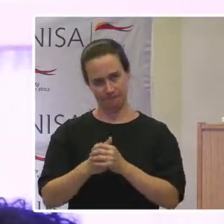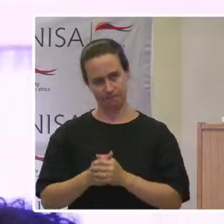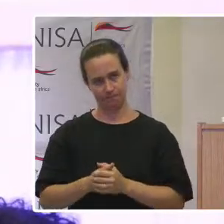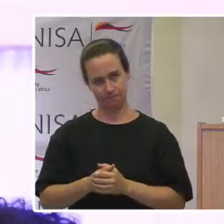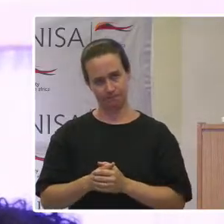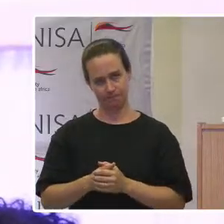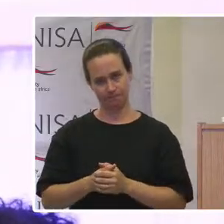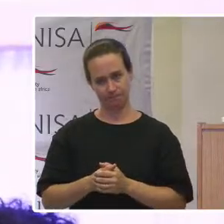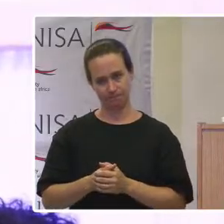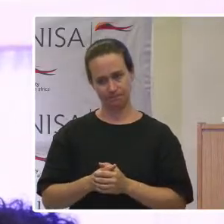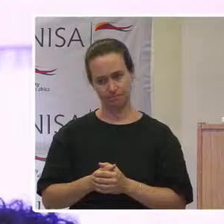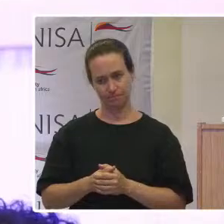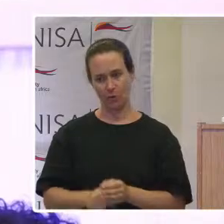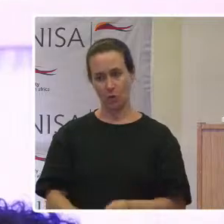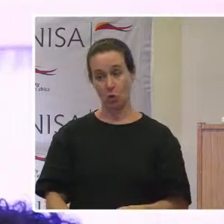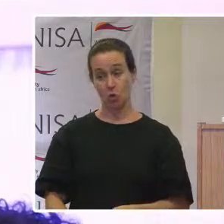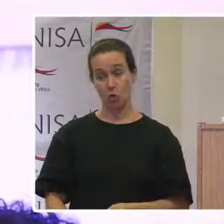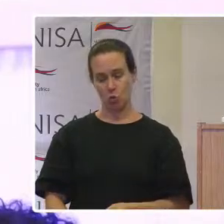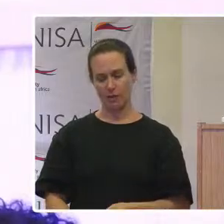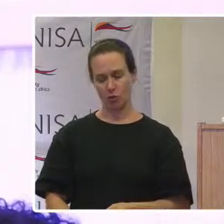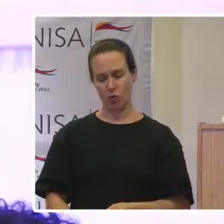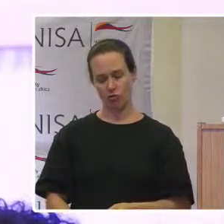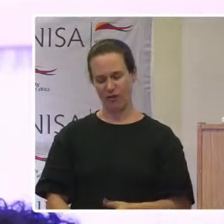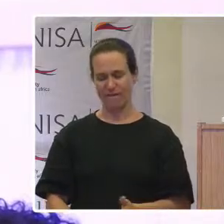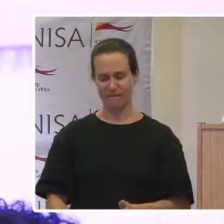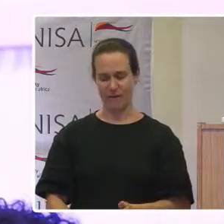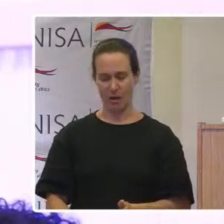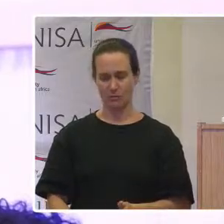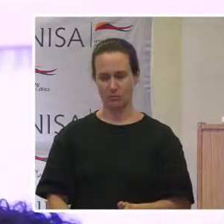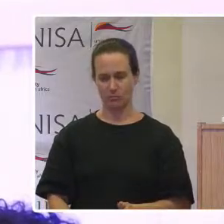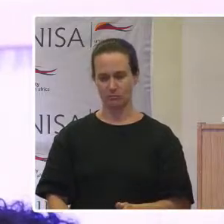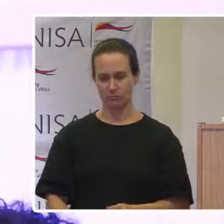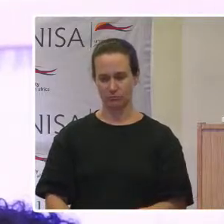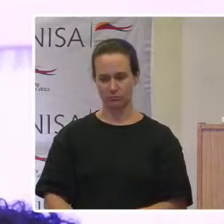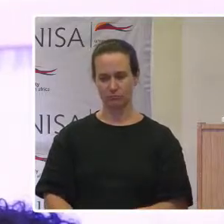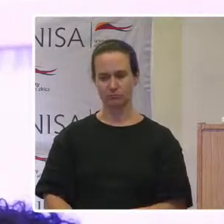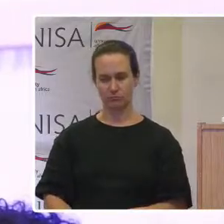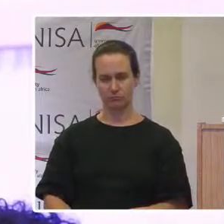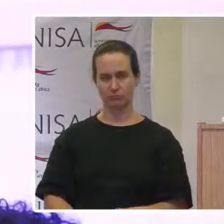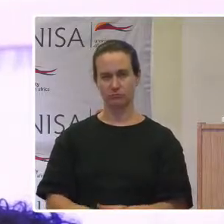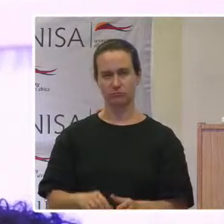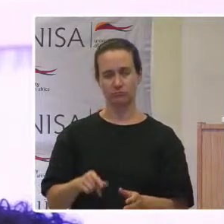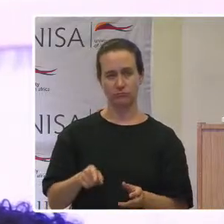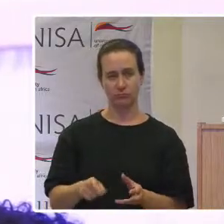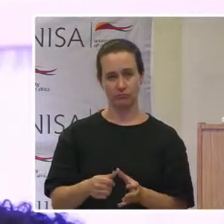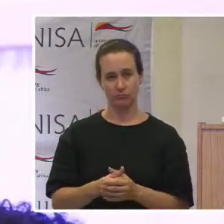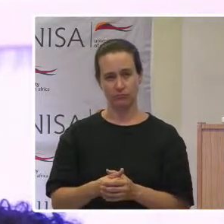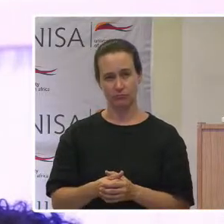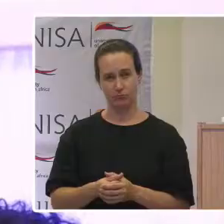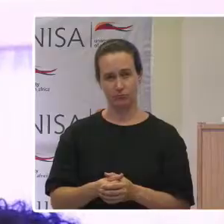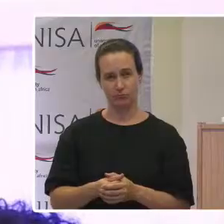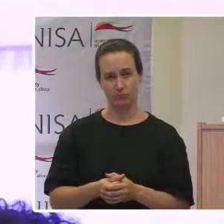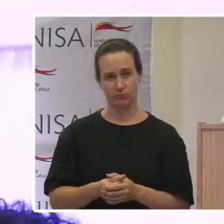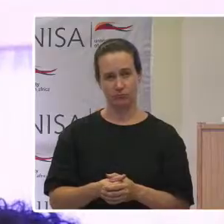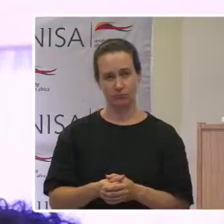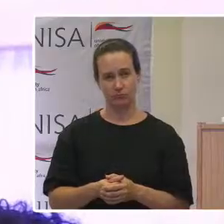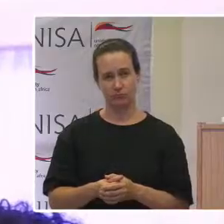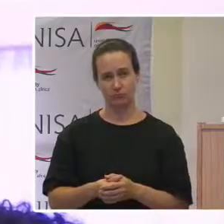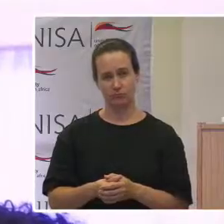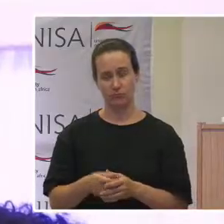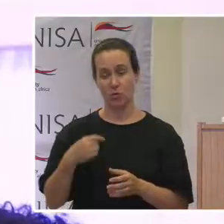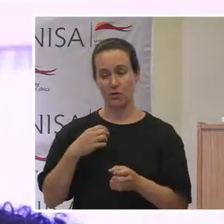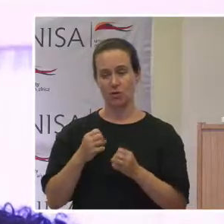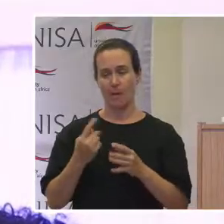The other thing I want to talk about is retaining the talent in South Africa. And I'll start by